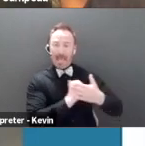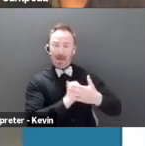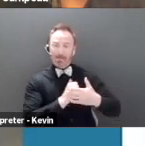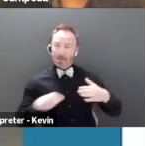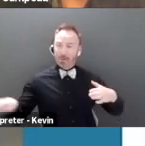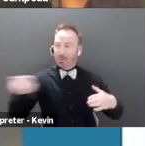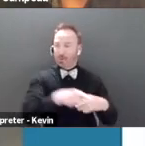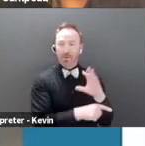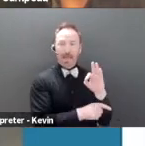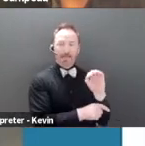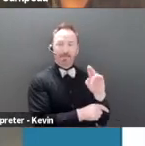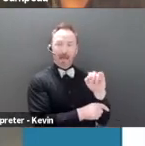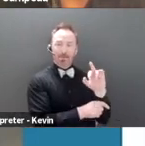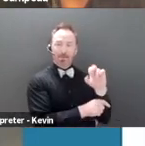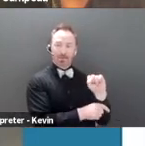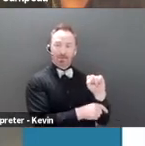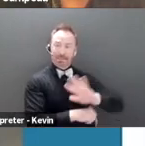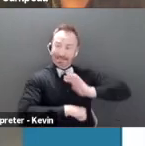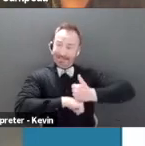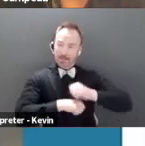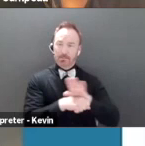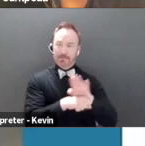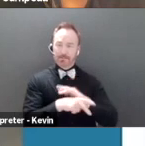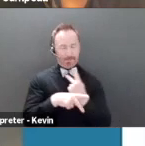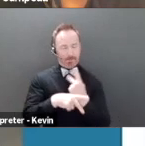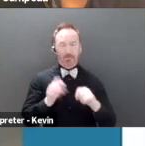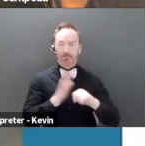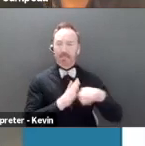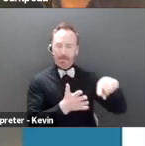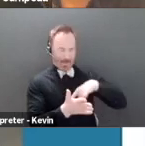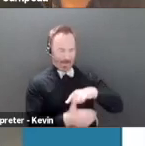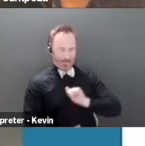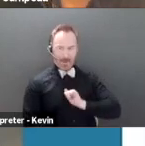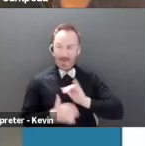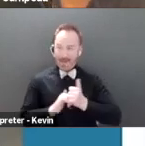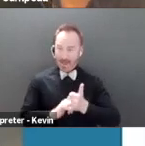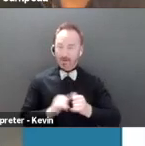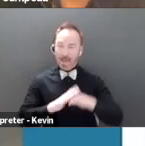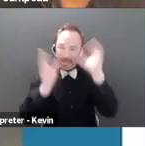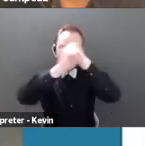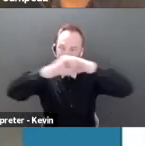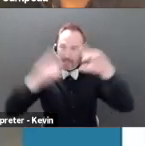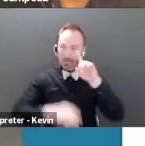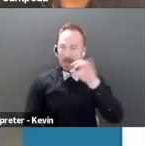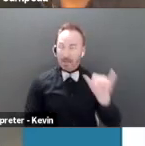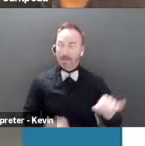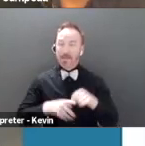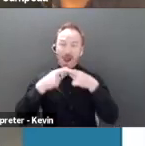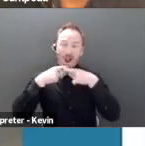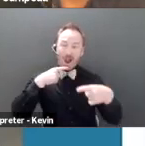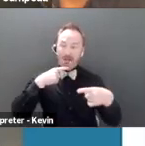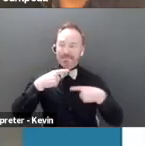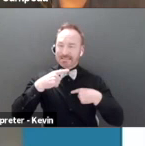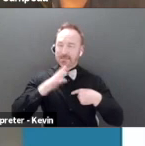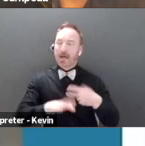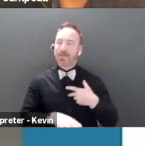yourselves find a way to pay yourself, and what does that look like. So without talking too much more, thank you all for joining us. I'm going to pass